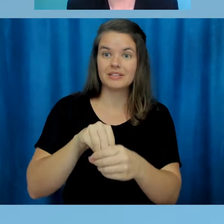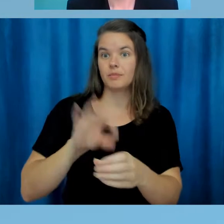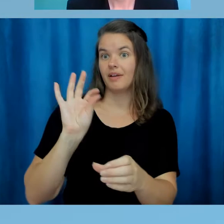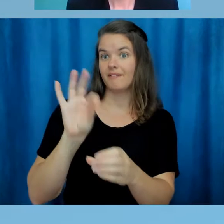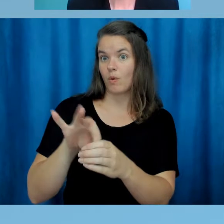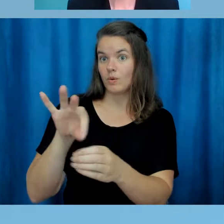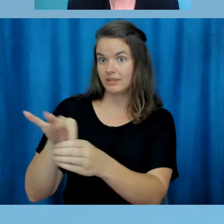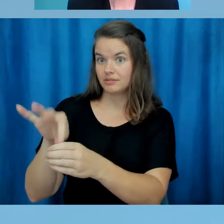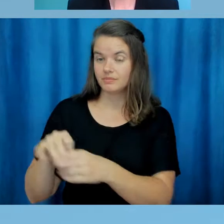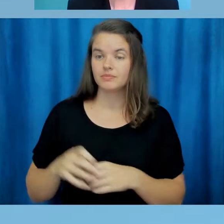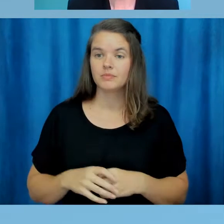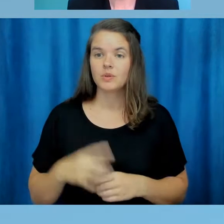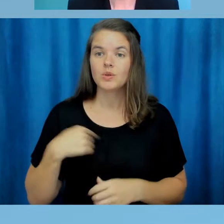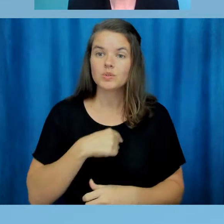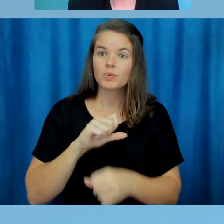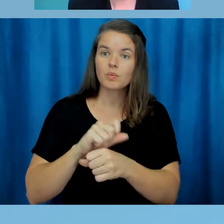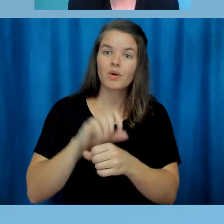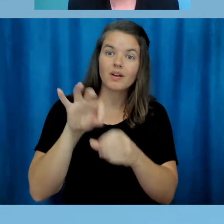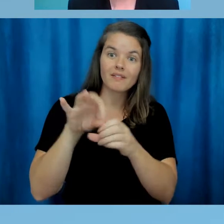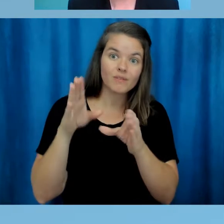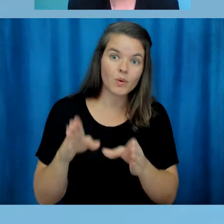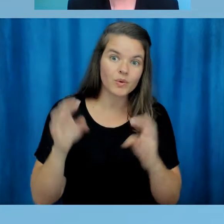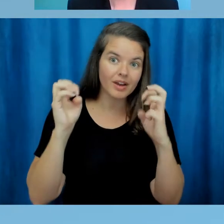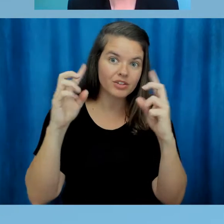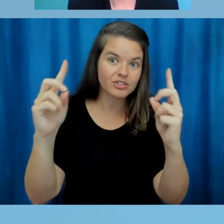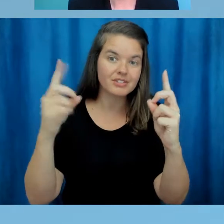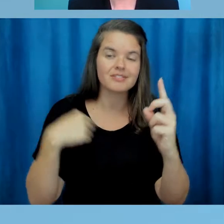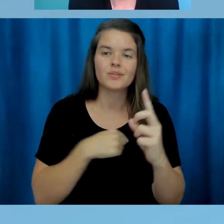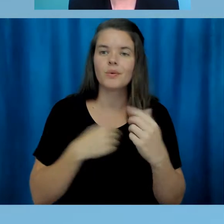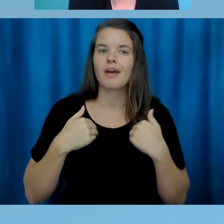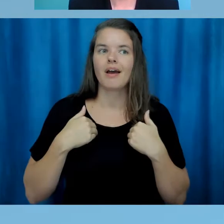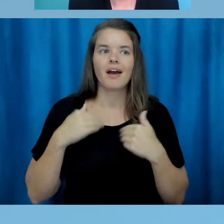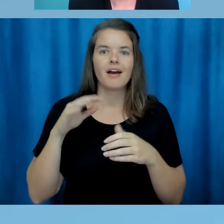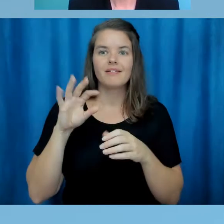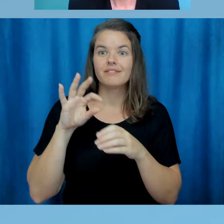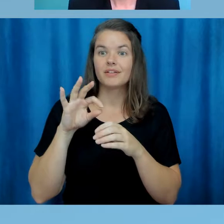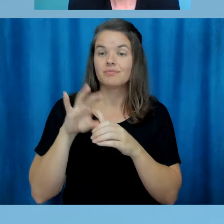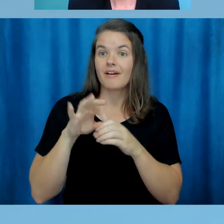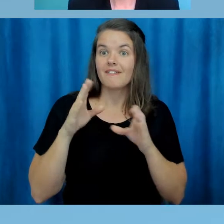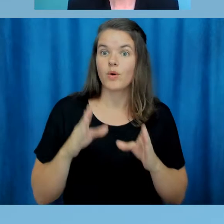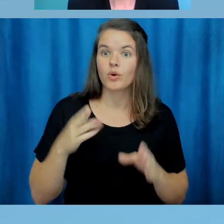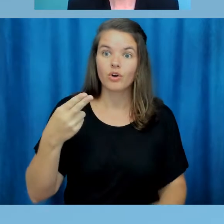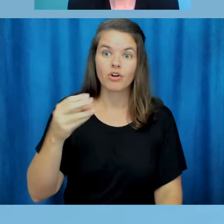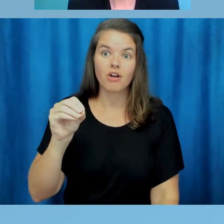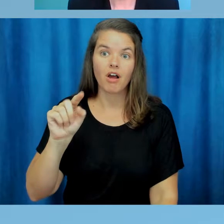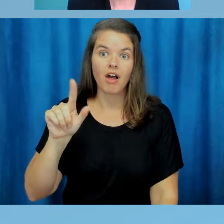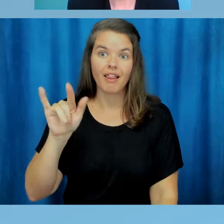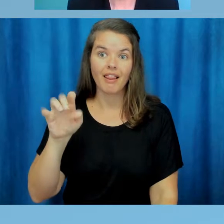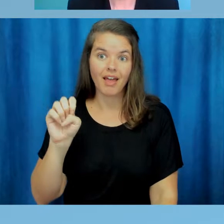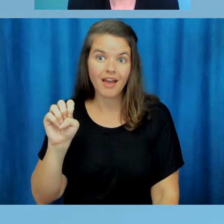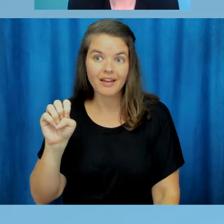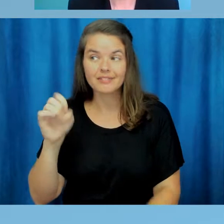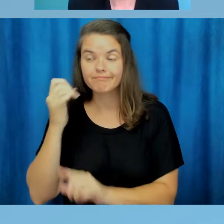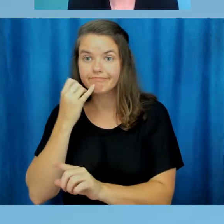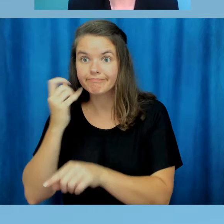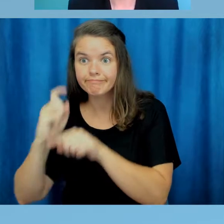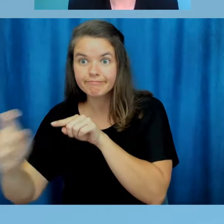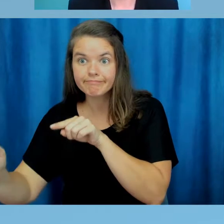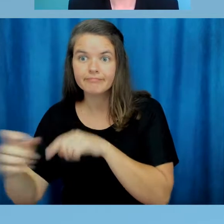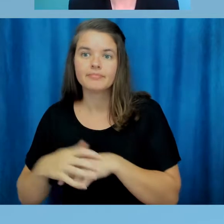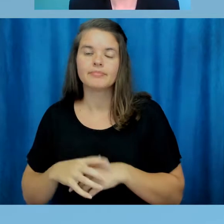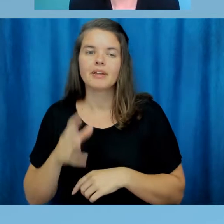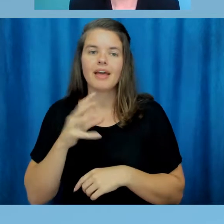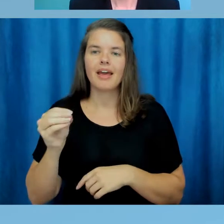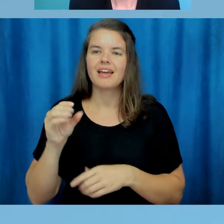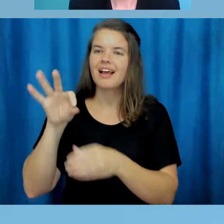in voting. So we work on voter education, we have a voting hotline, and we work with election officials